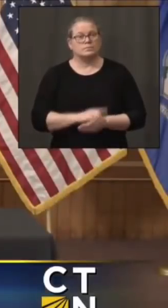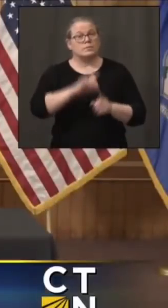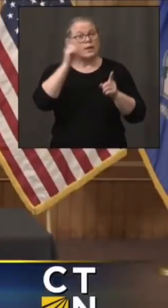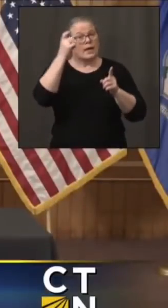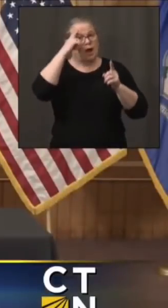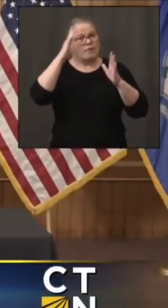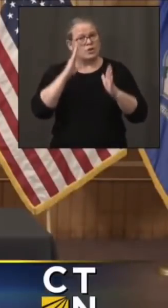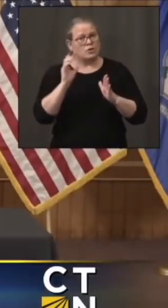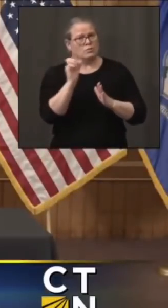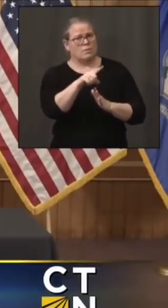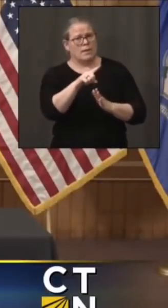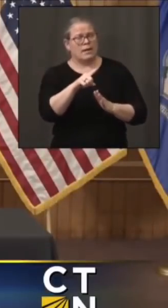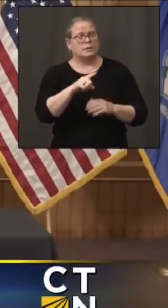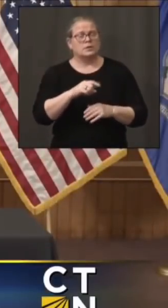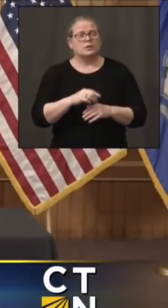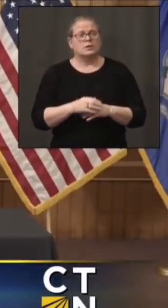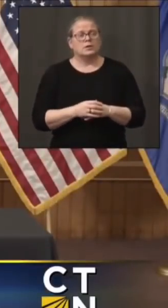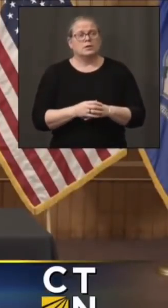you please,